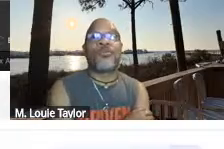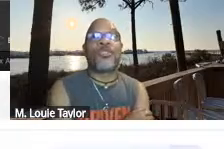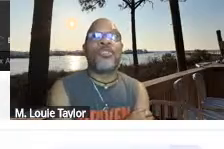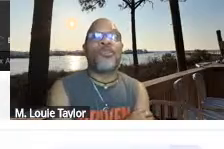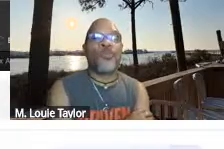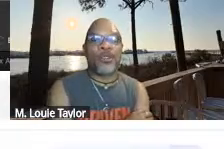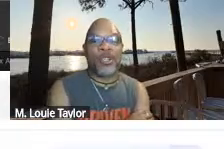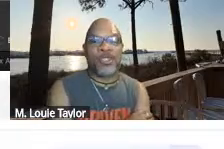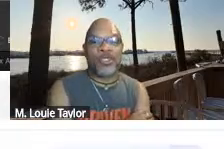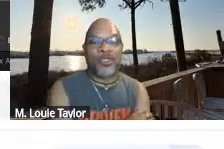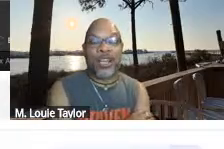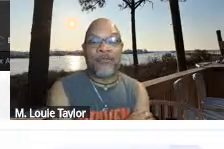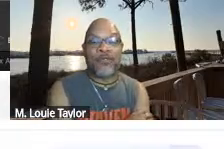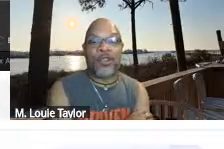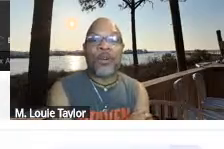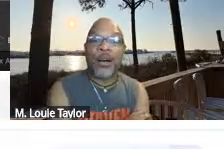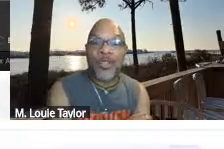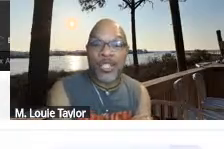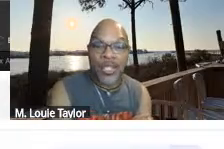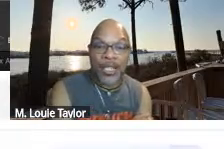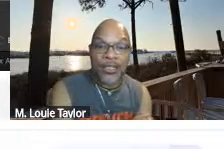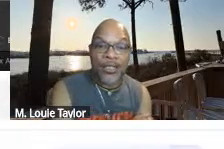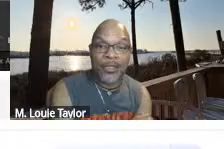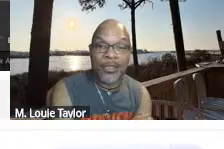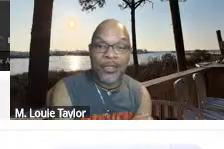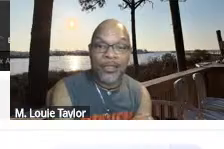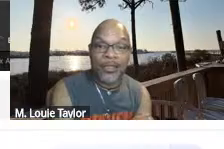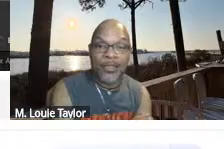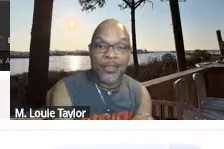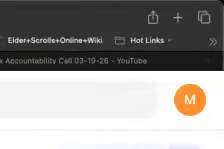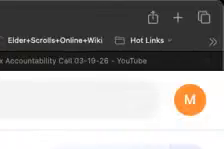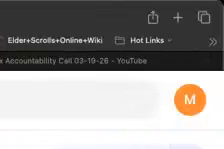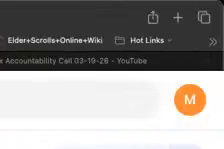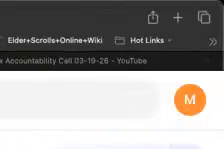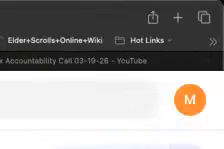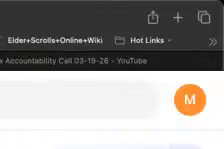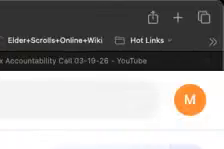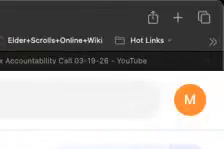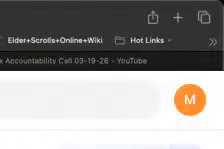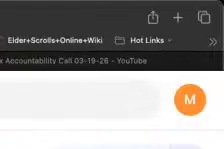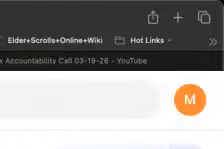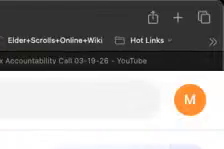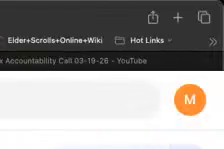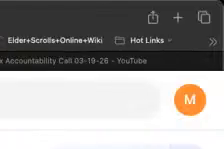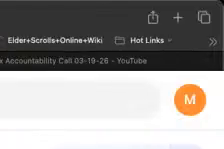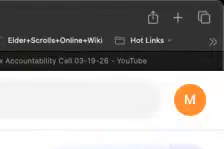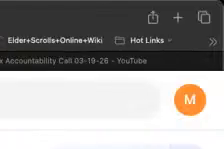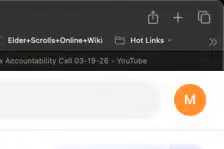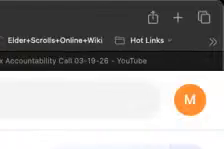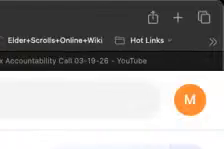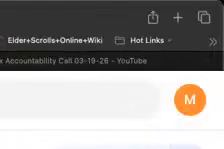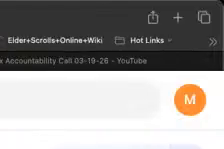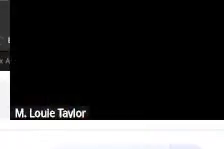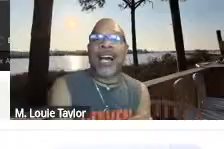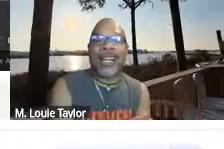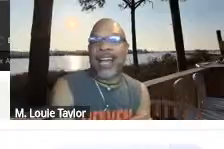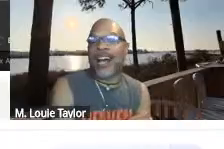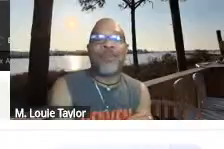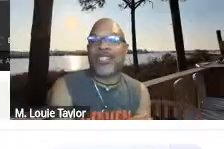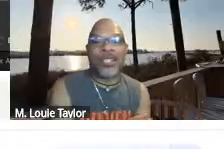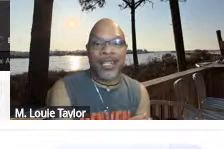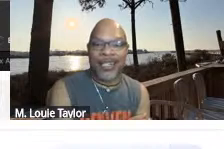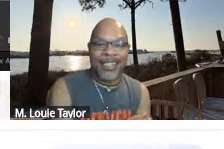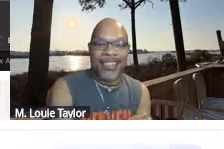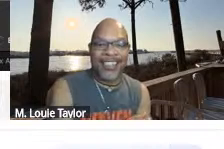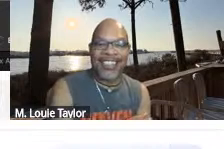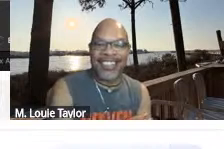the one question they're going to have for you. Well, how much is it? Right. The But question skincare, everyone's got, how